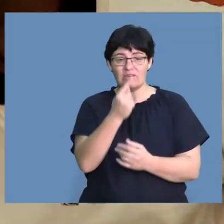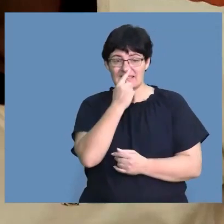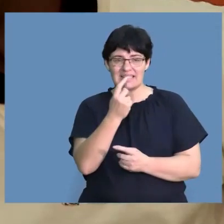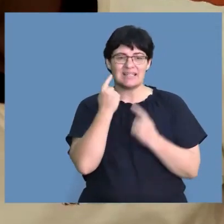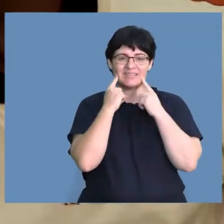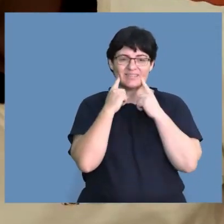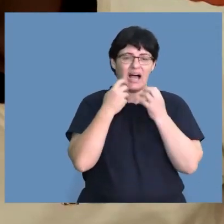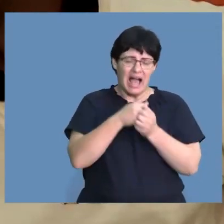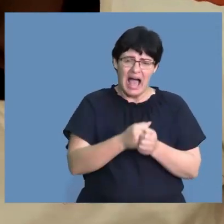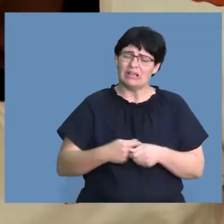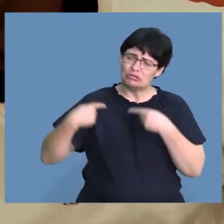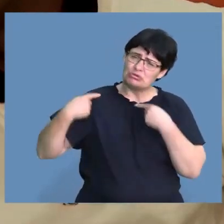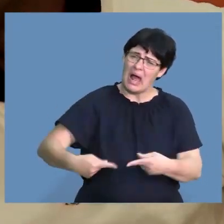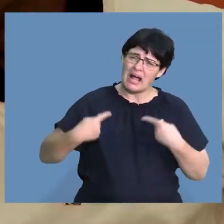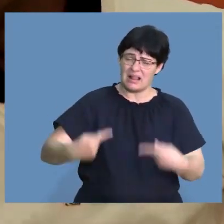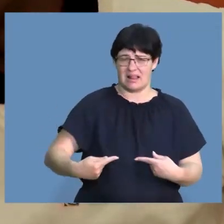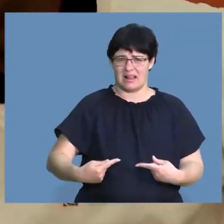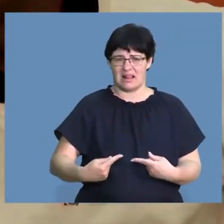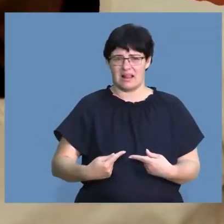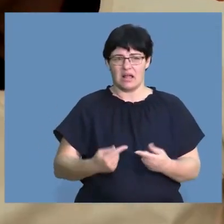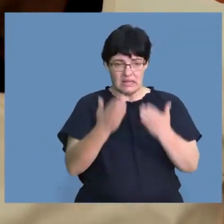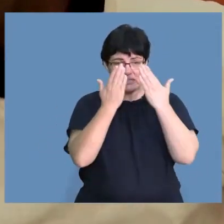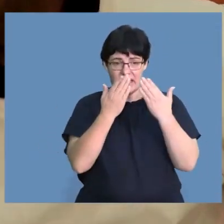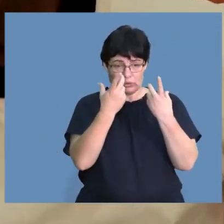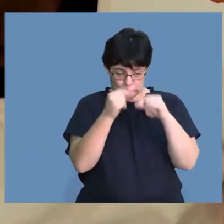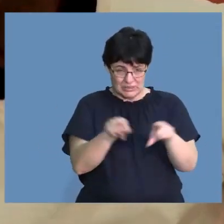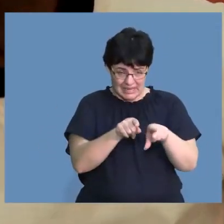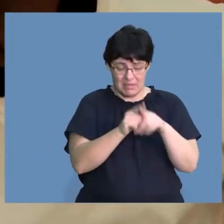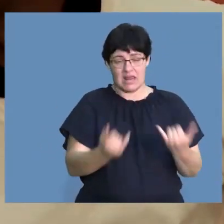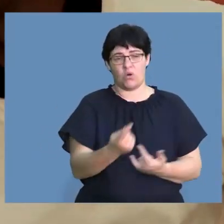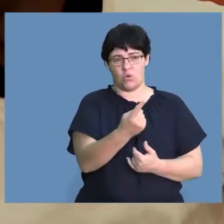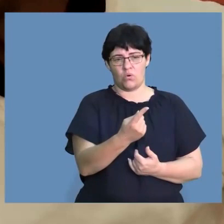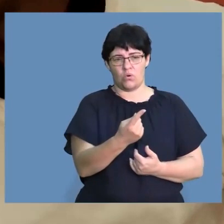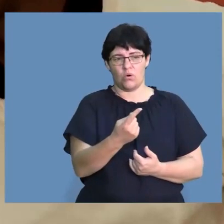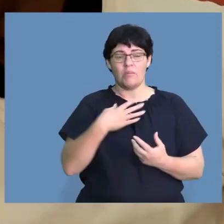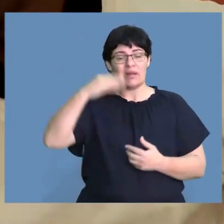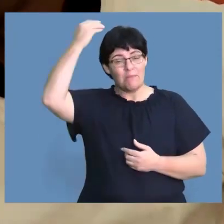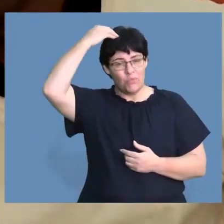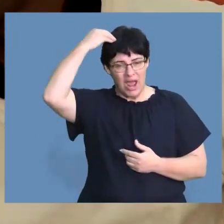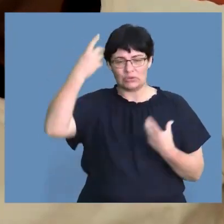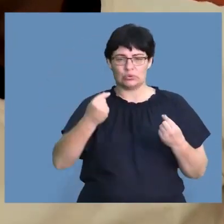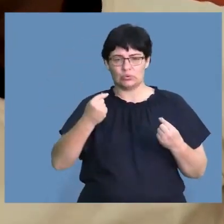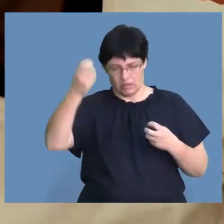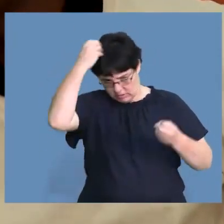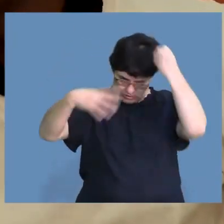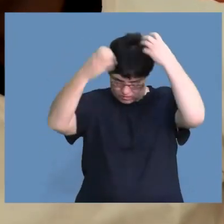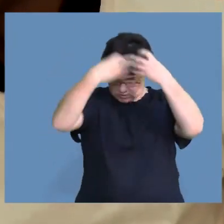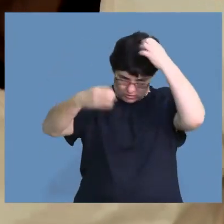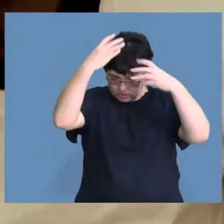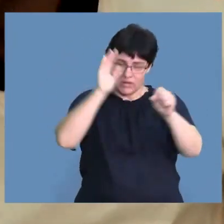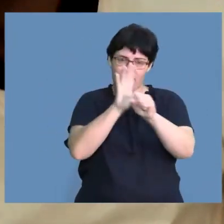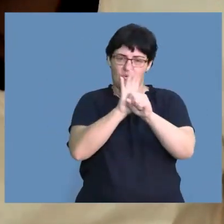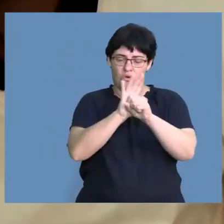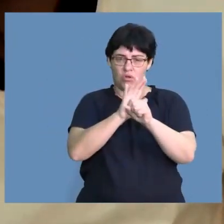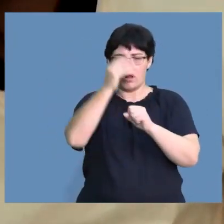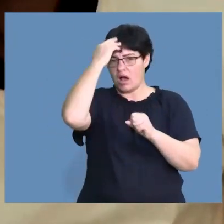cram things, because you can see Paul's battling here. When you cram, you're literally doing what he's done in his mouth, but you're doing it in your brain. You're shoving